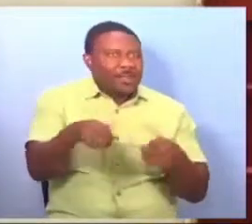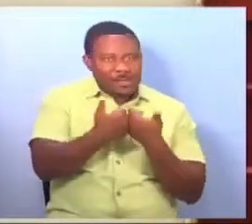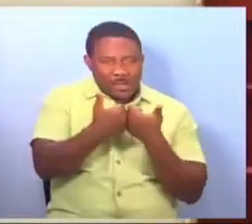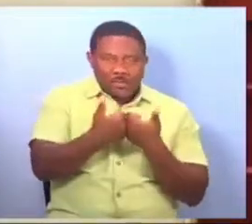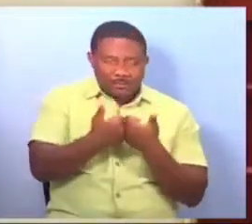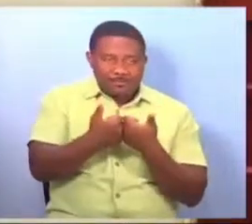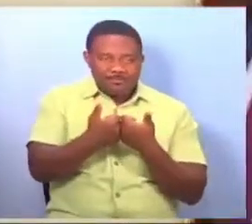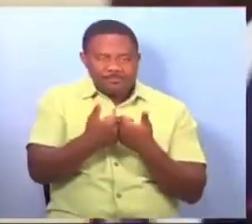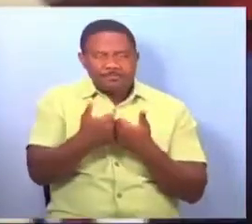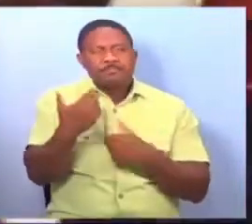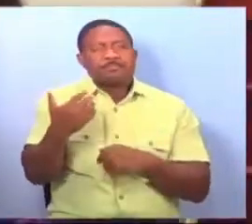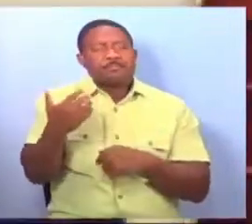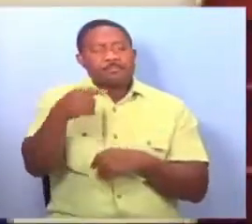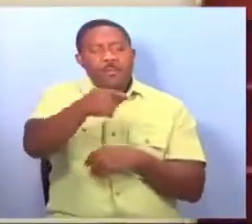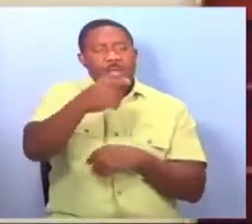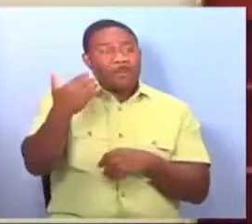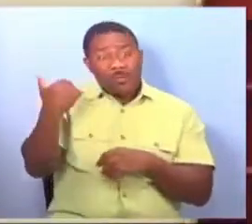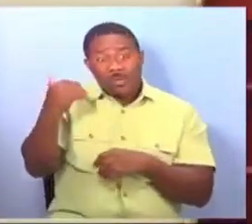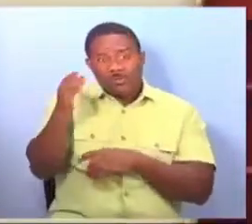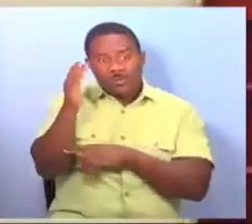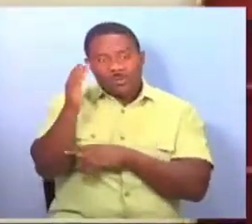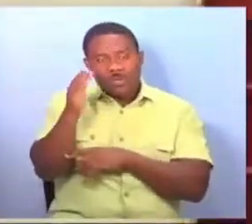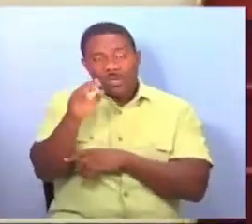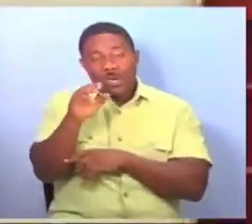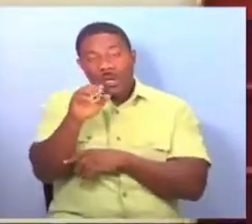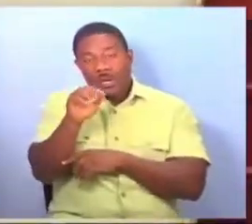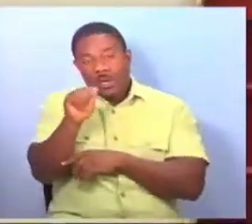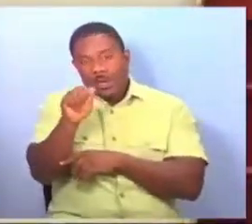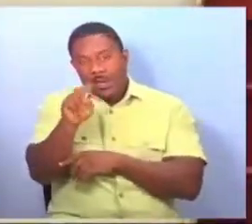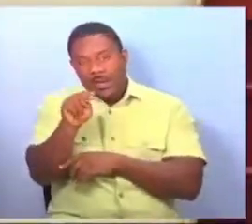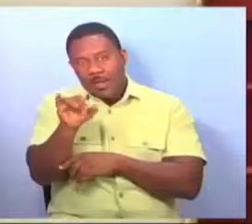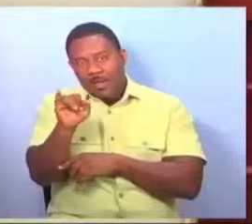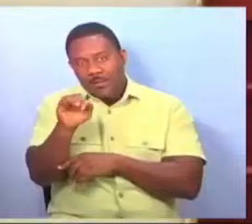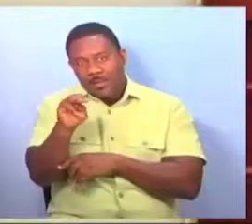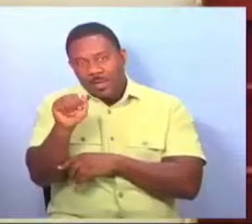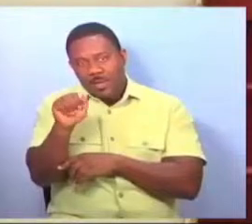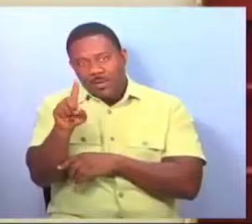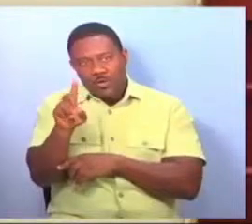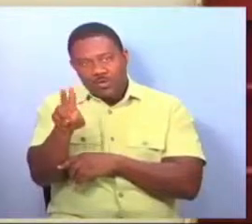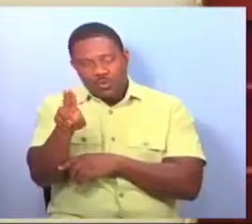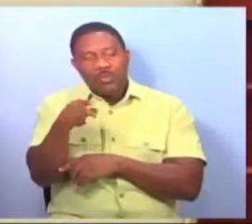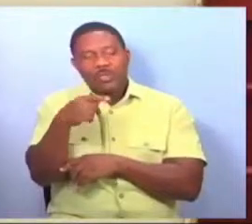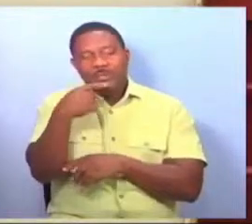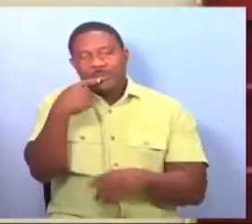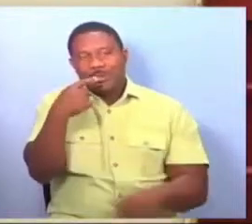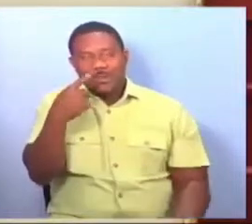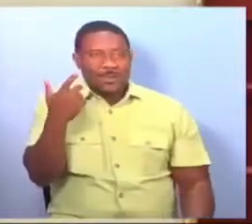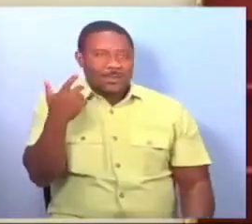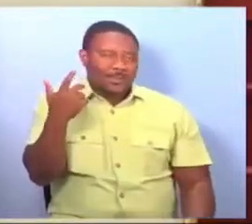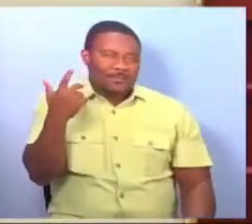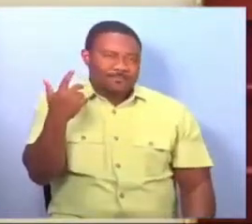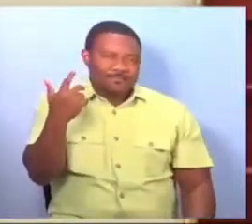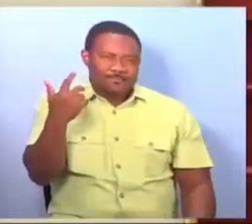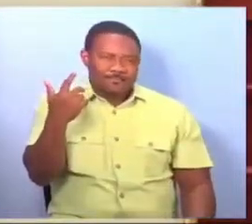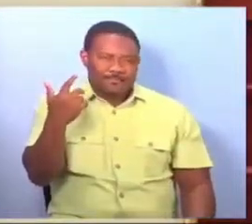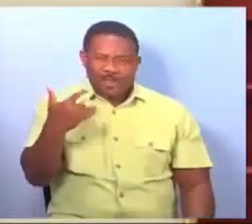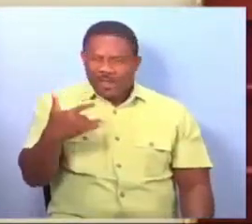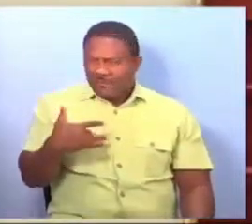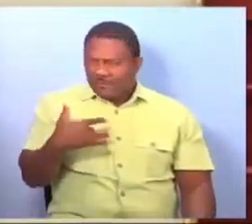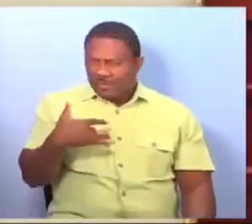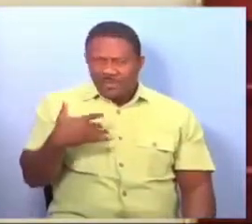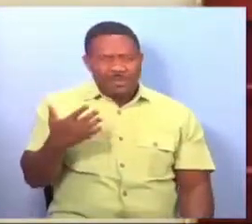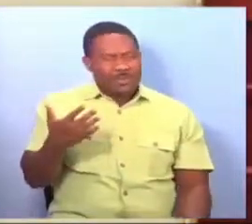the previous speaker, Honorable Ayimedu, made reference to must go beyond the fantastic academic